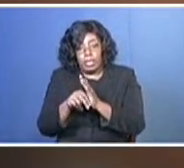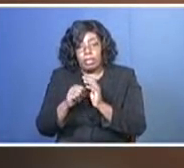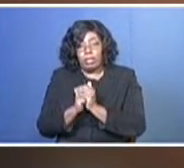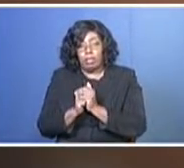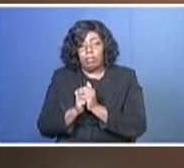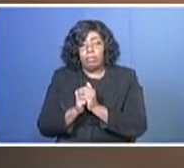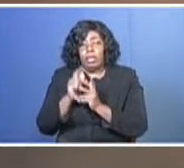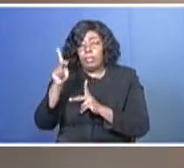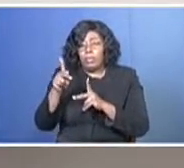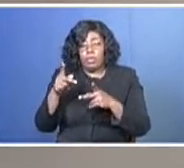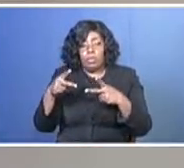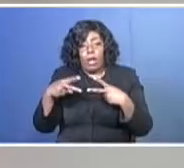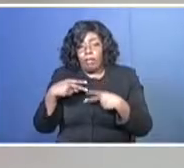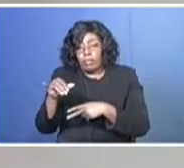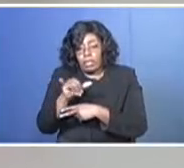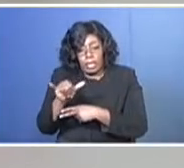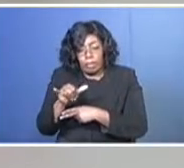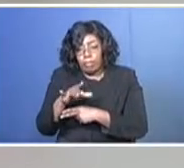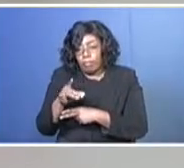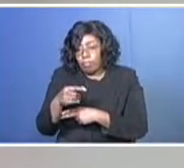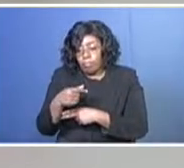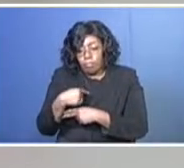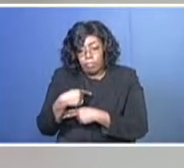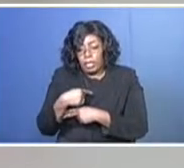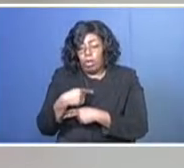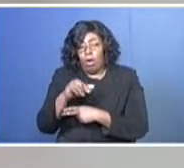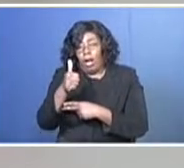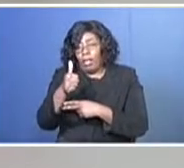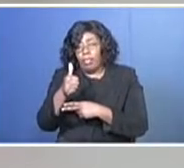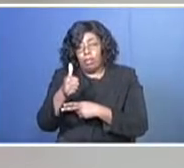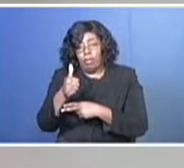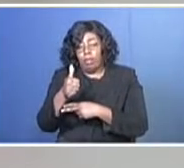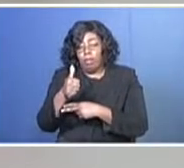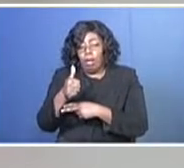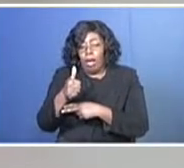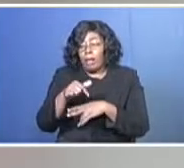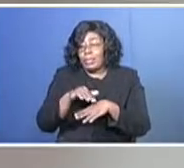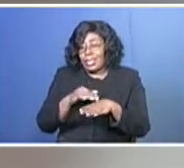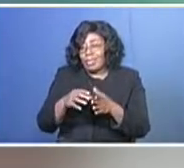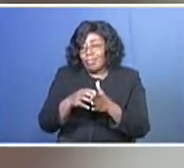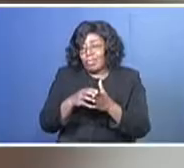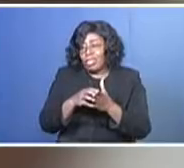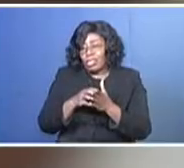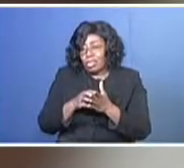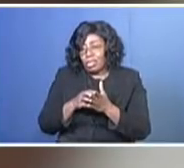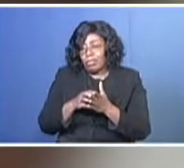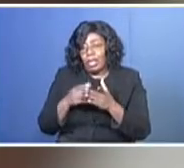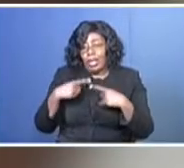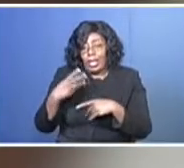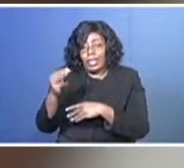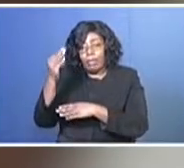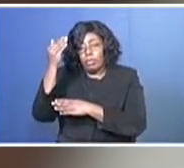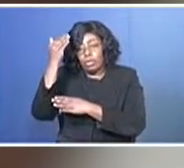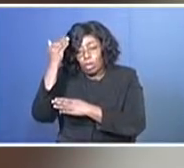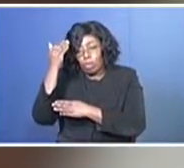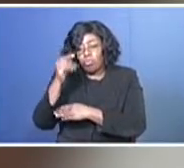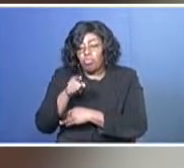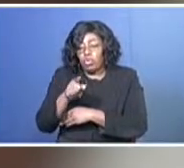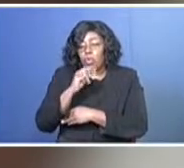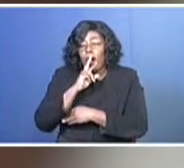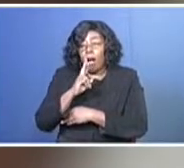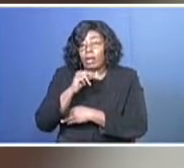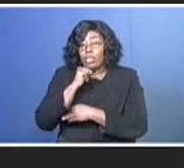have vitiligo, for other people who have many other skin conditions like psoriasis and the rest of those, just to let them know that, hey, you're not